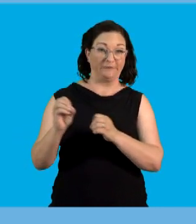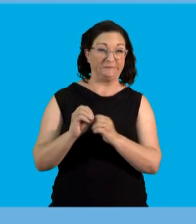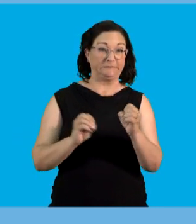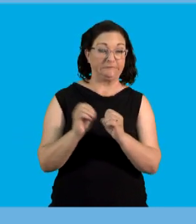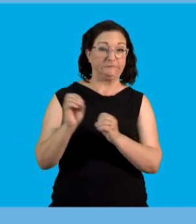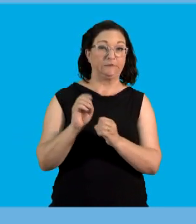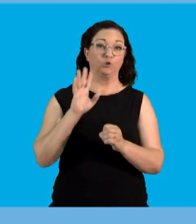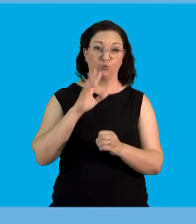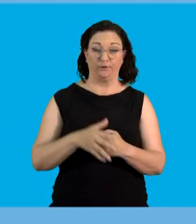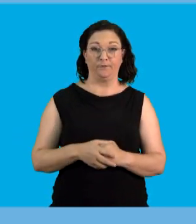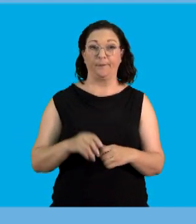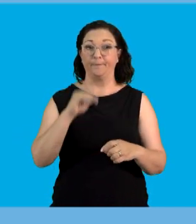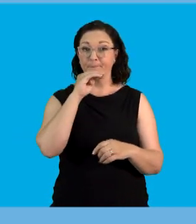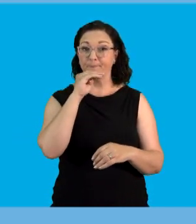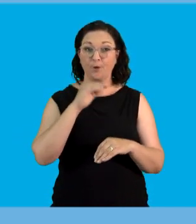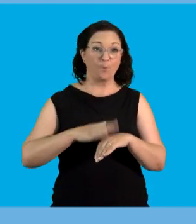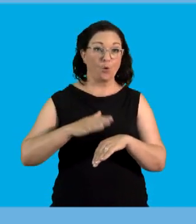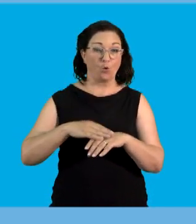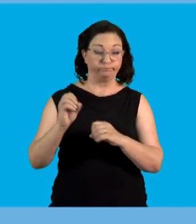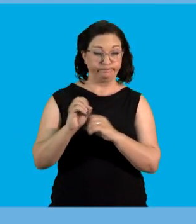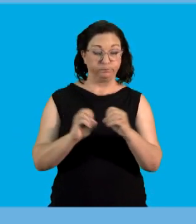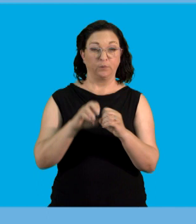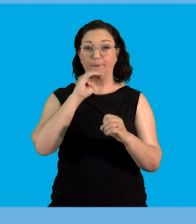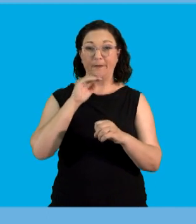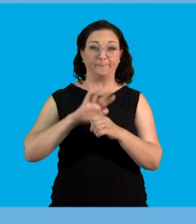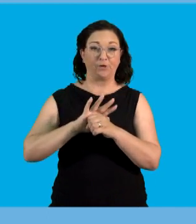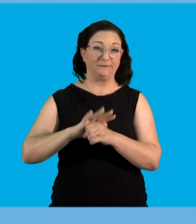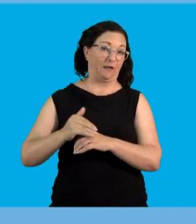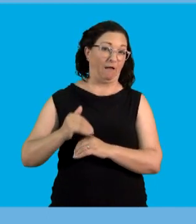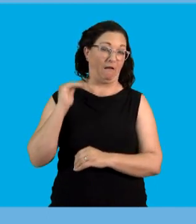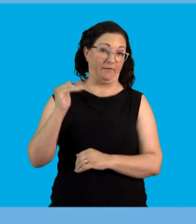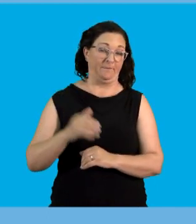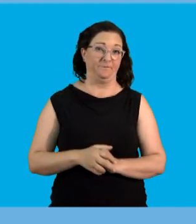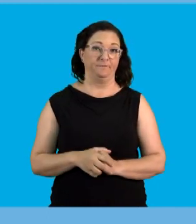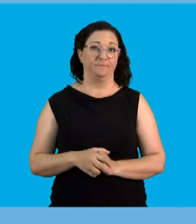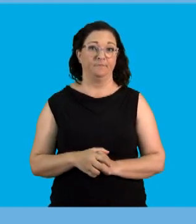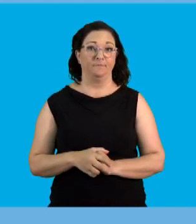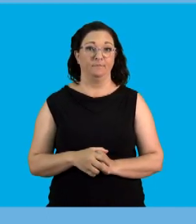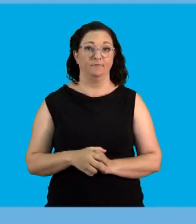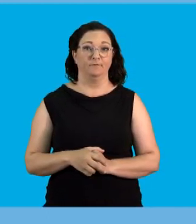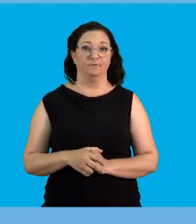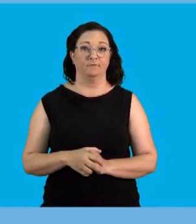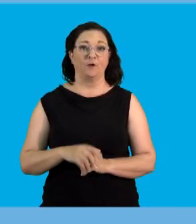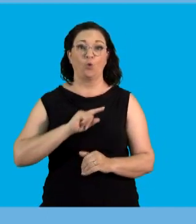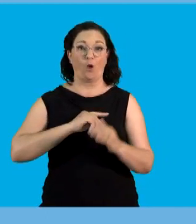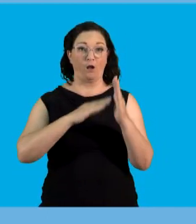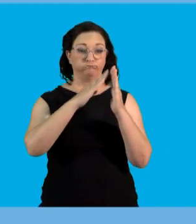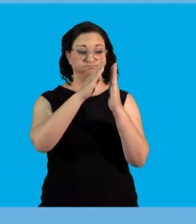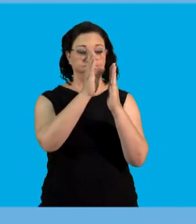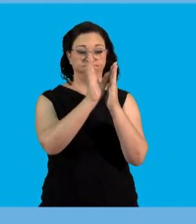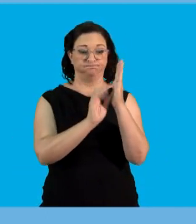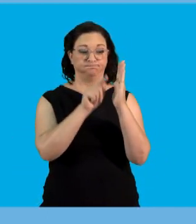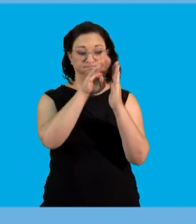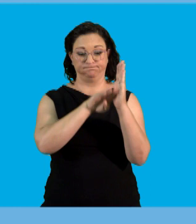means more collisions, and more collisions means a higher pressure. Remember we said, when you are colliding with the wall